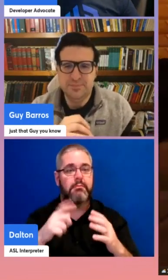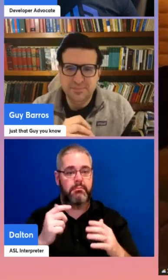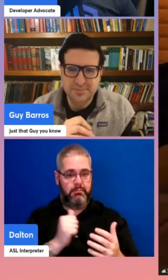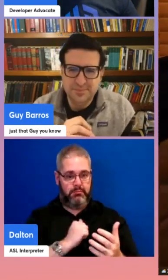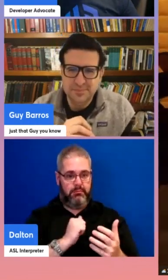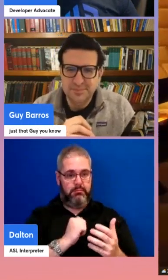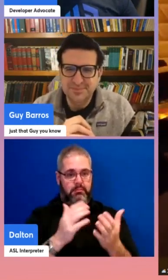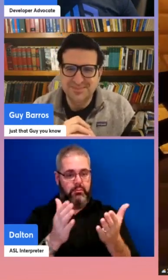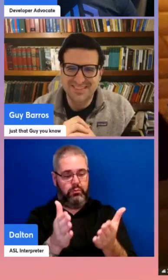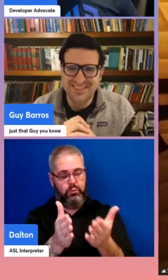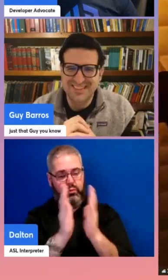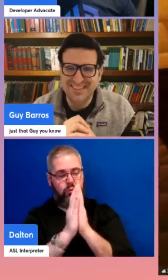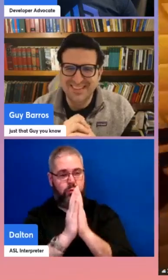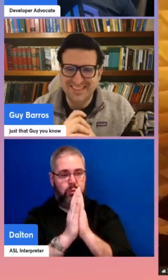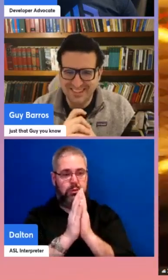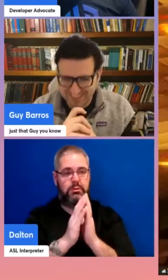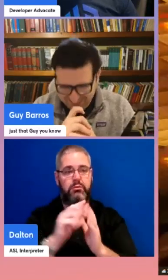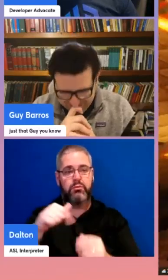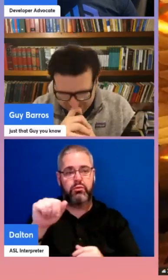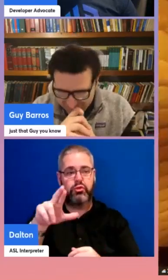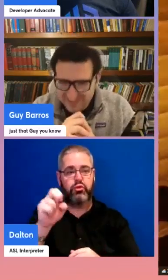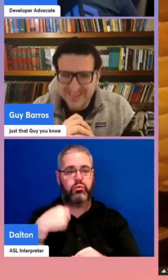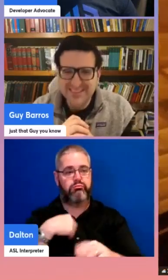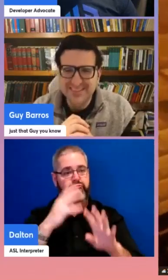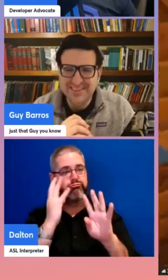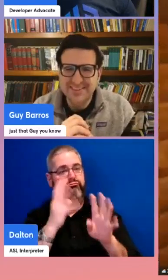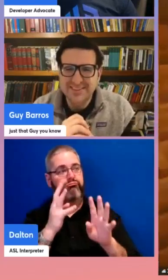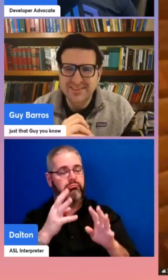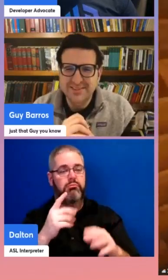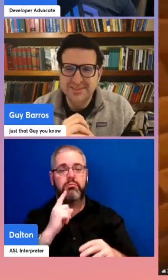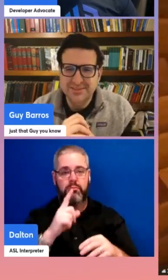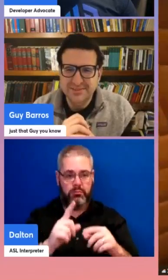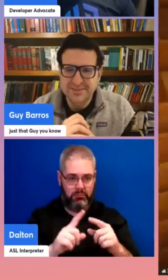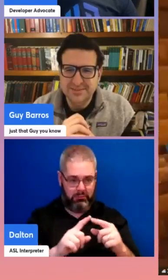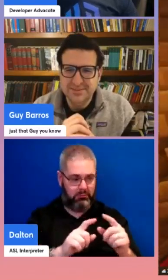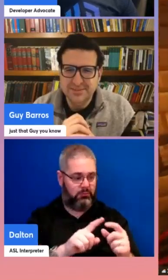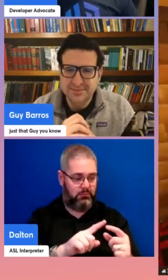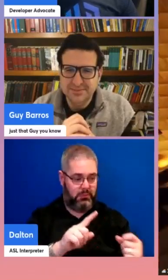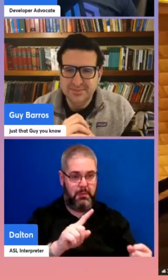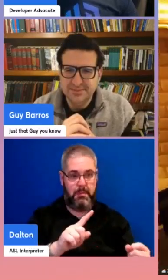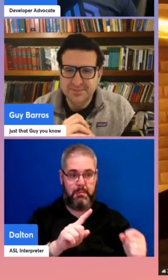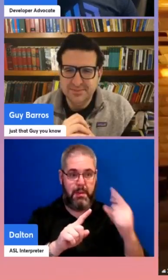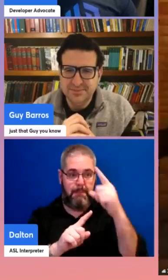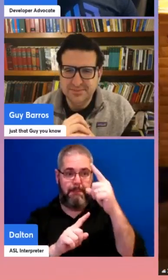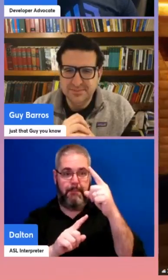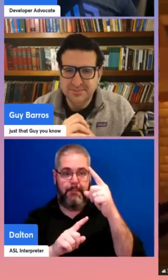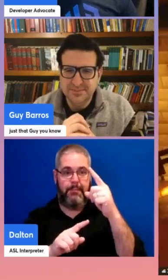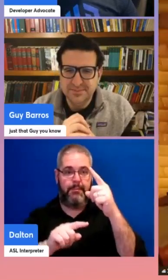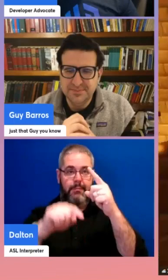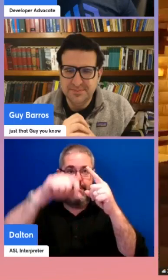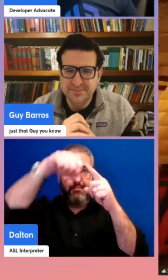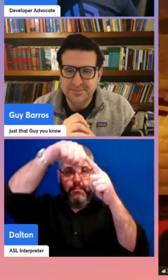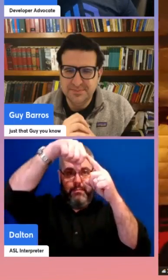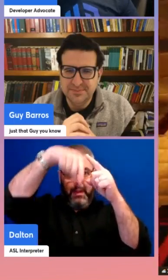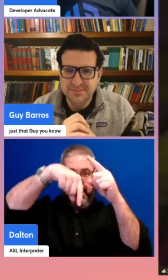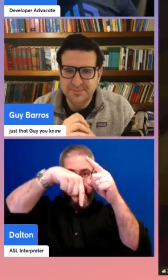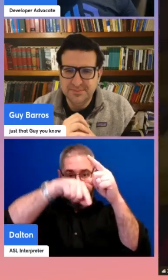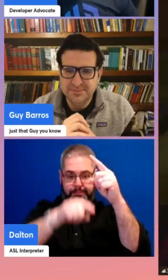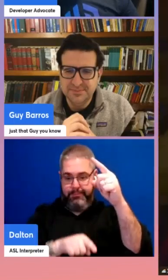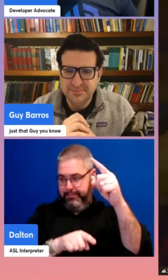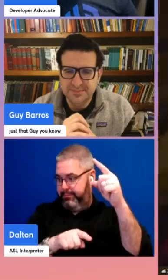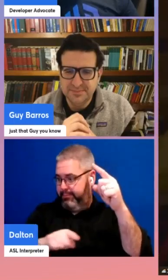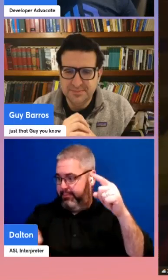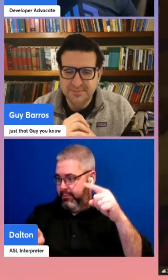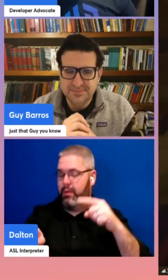request queuing method. So the request is going to go up this into the hopper. The hopper is going